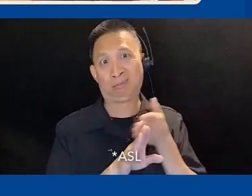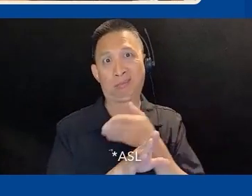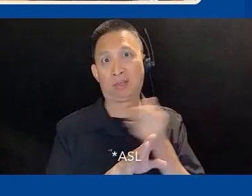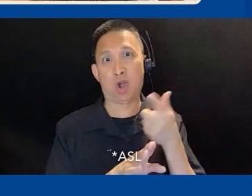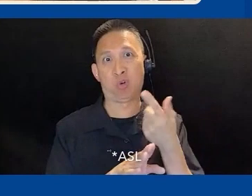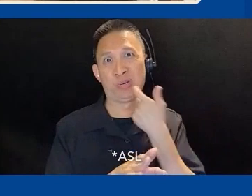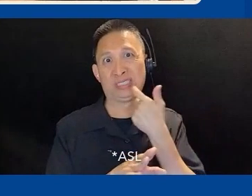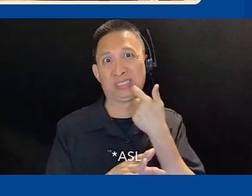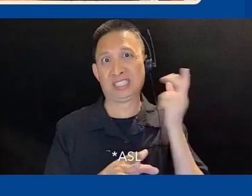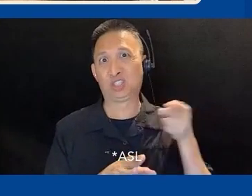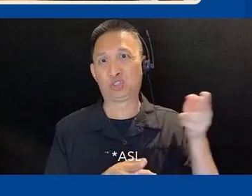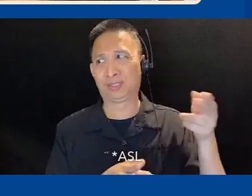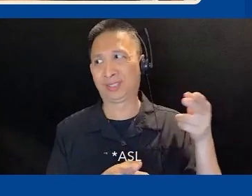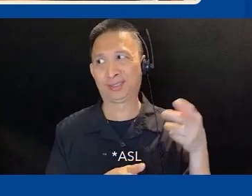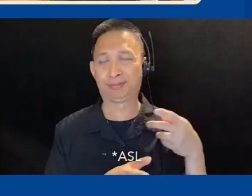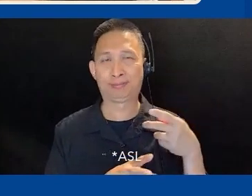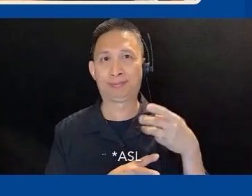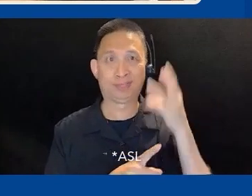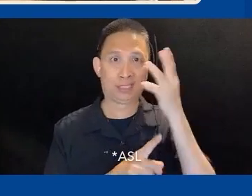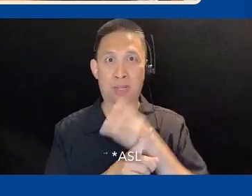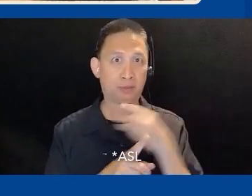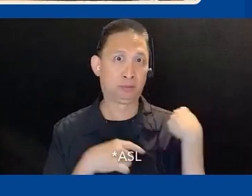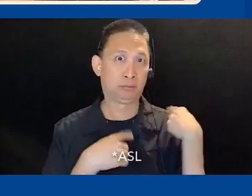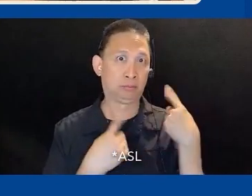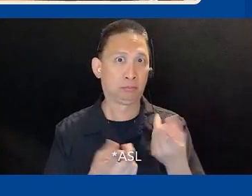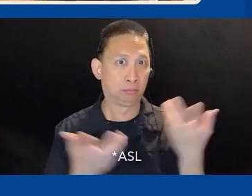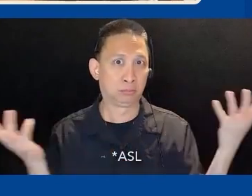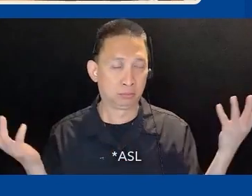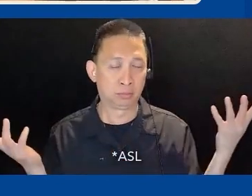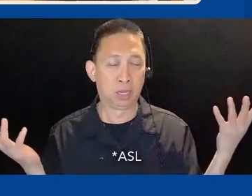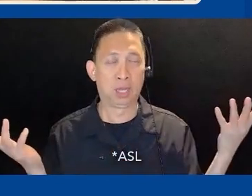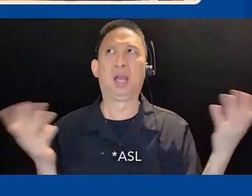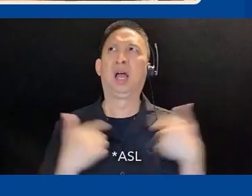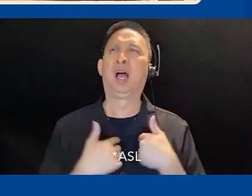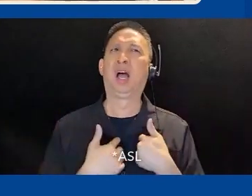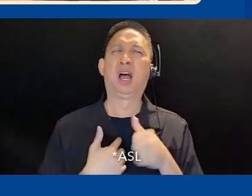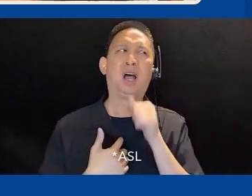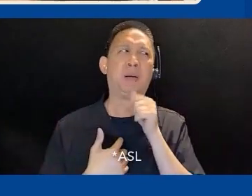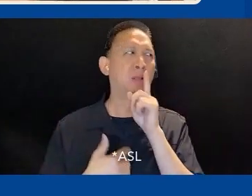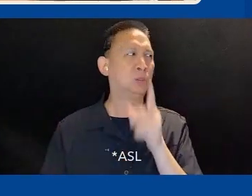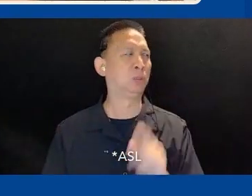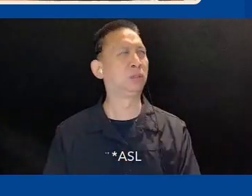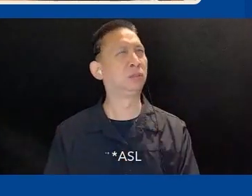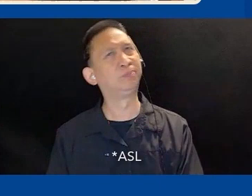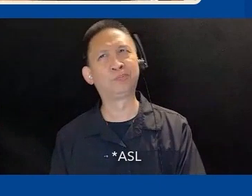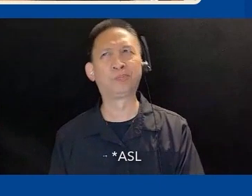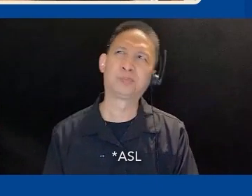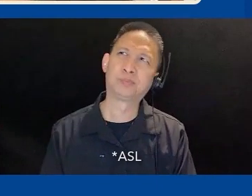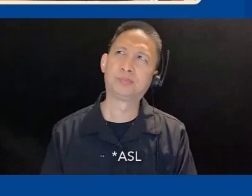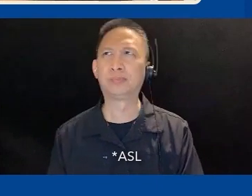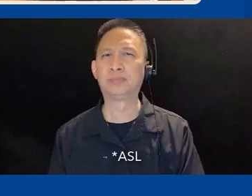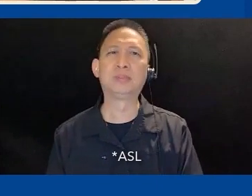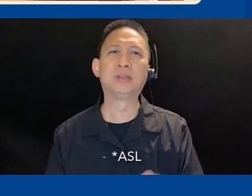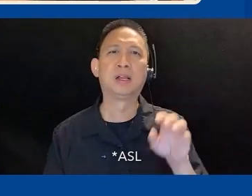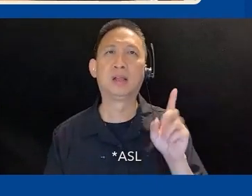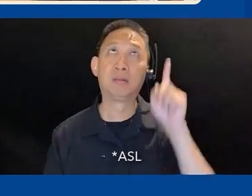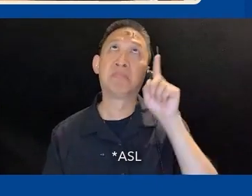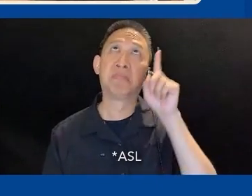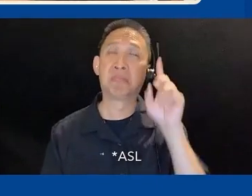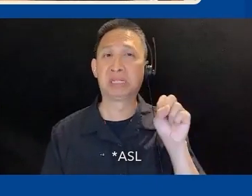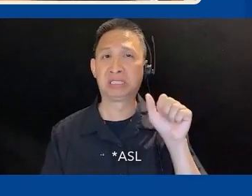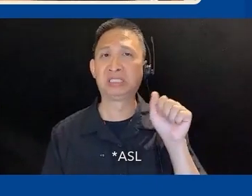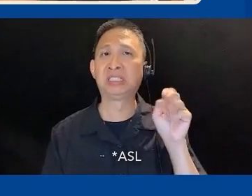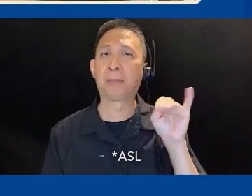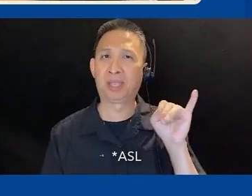months. So I'm not sure, you know, I think, you know, Sammy brought up this point about there were all these sort